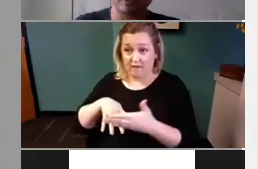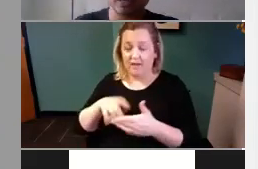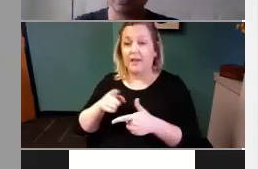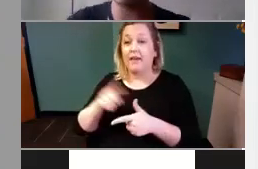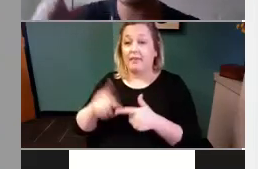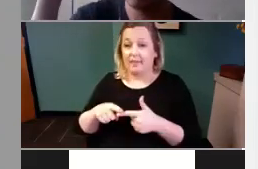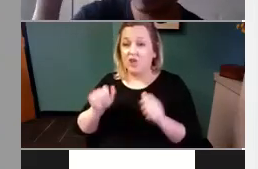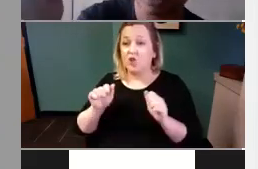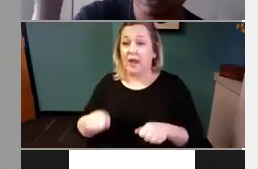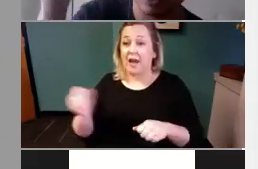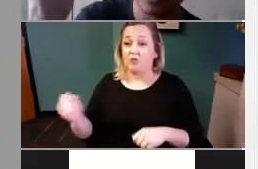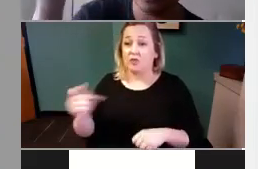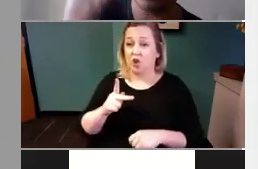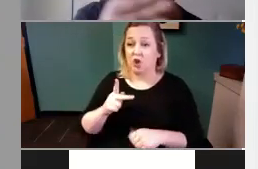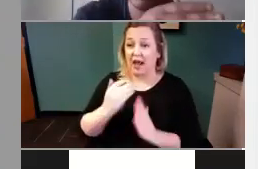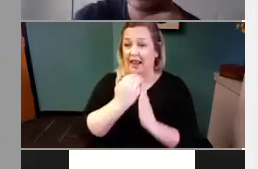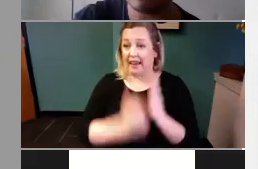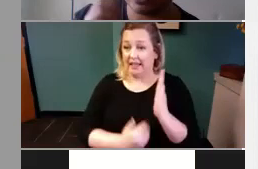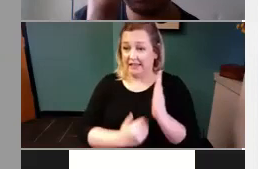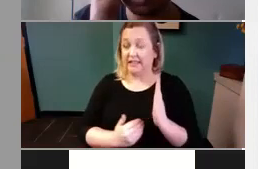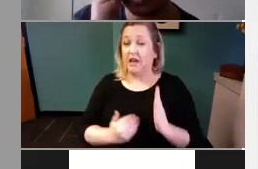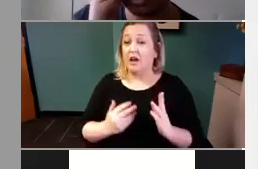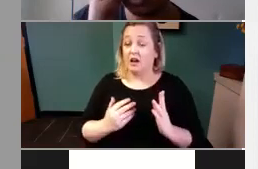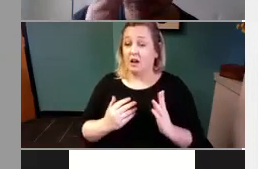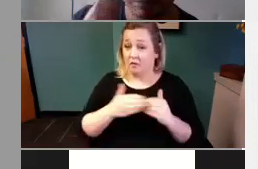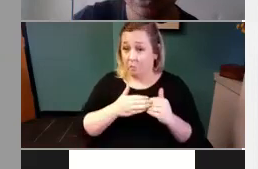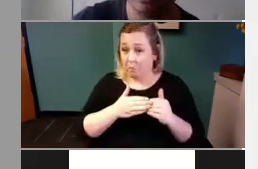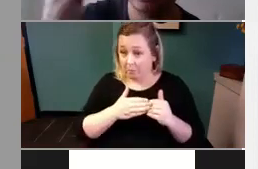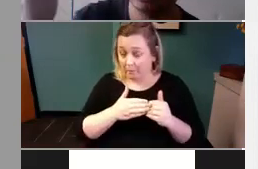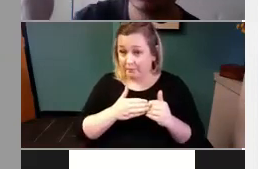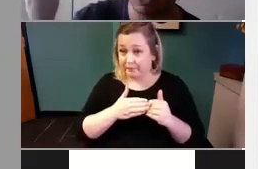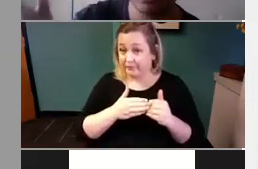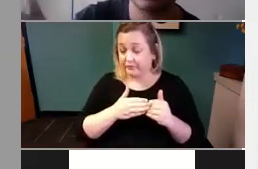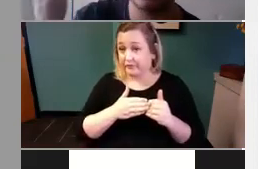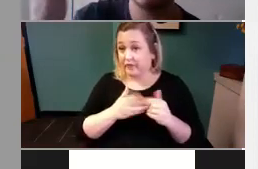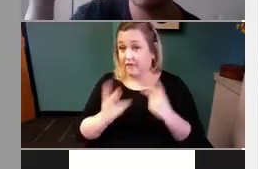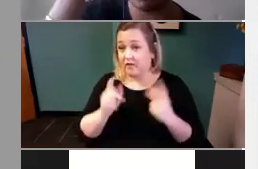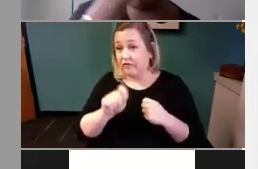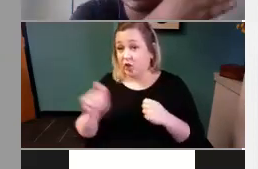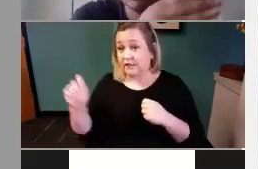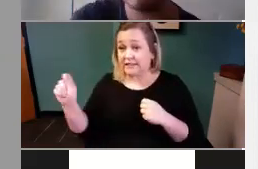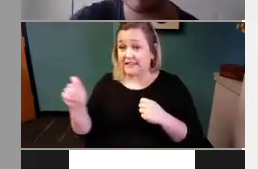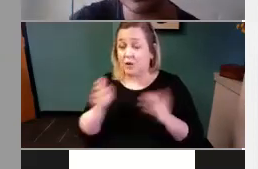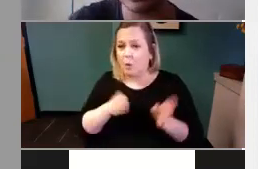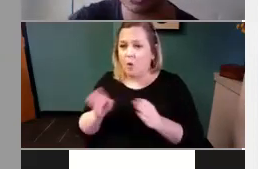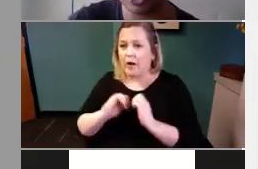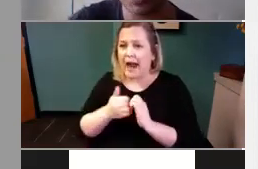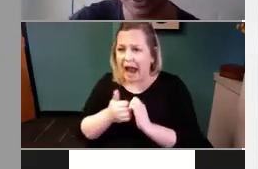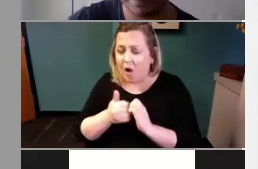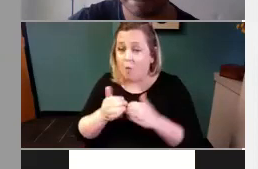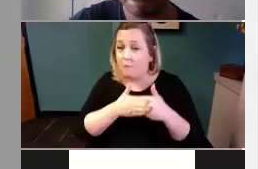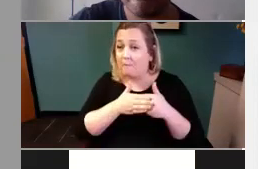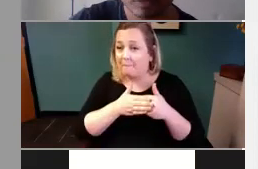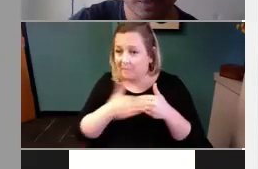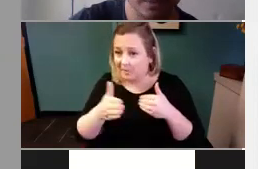of vertices which are ordered in terms of their post visit numbers, or in the order they are popped out from this recursion